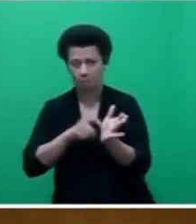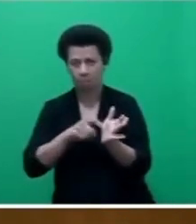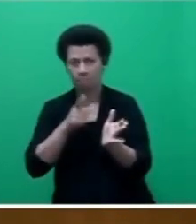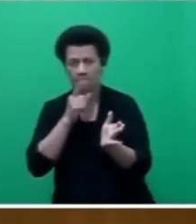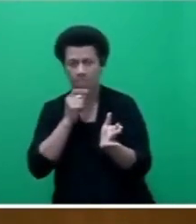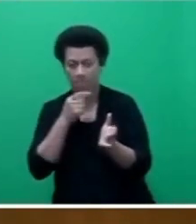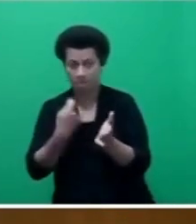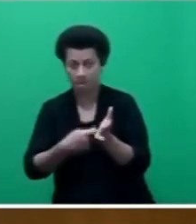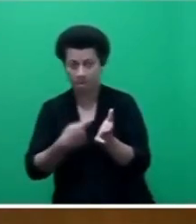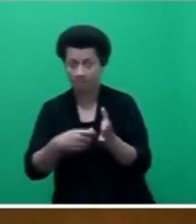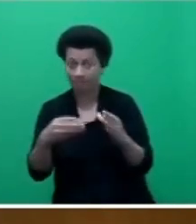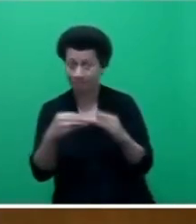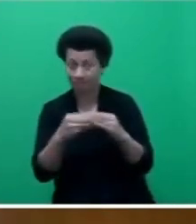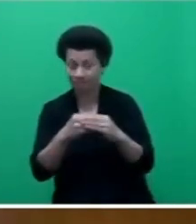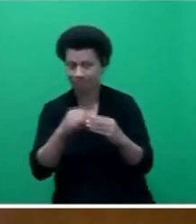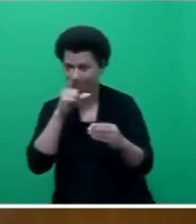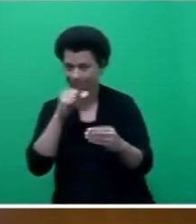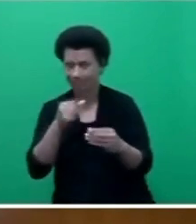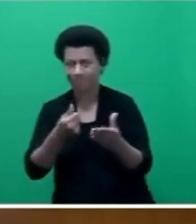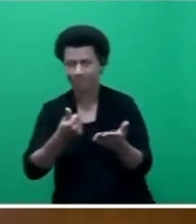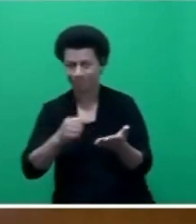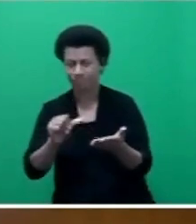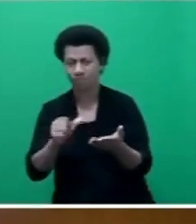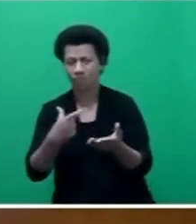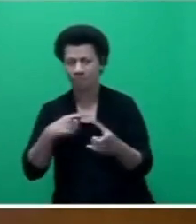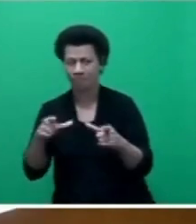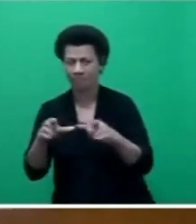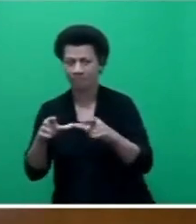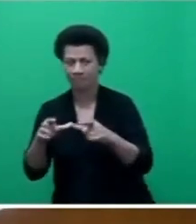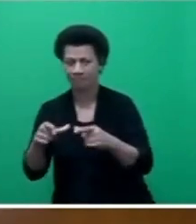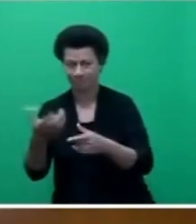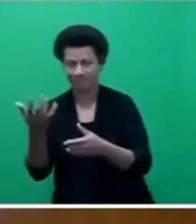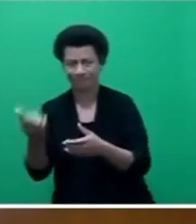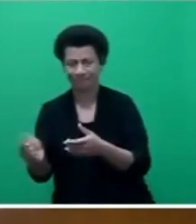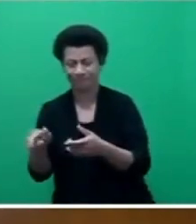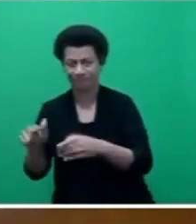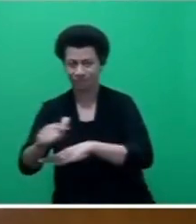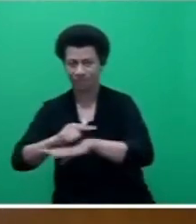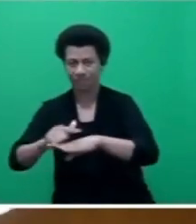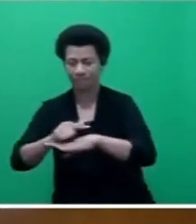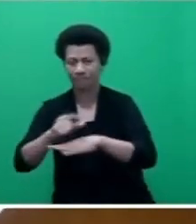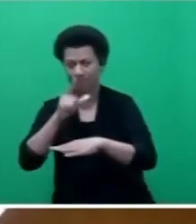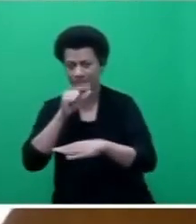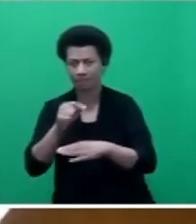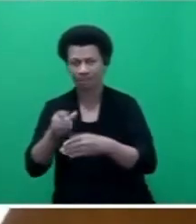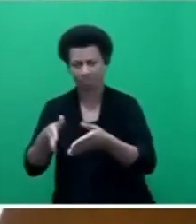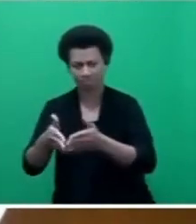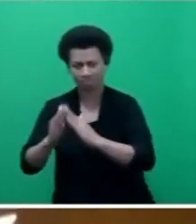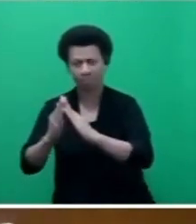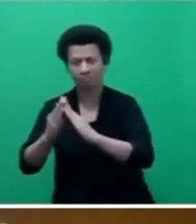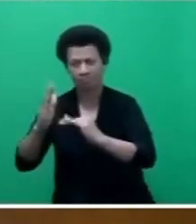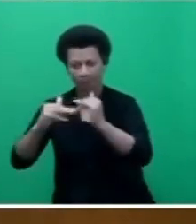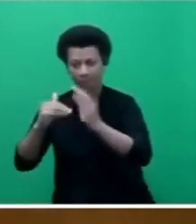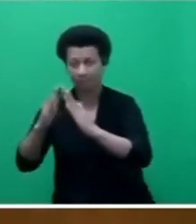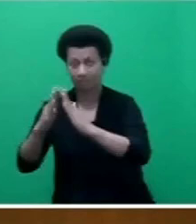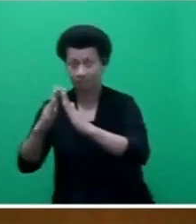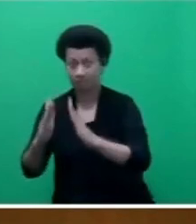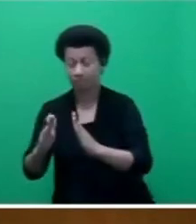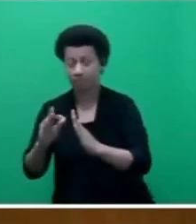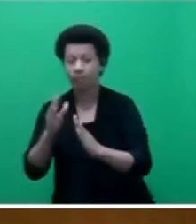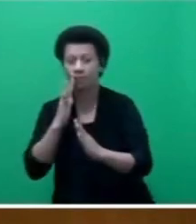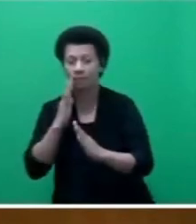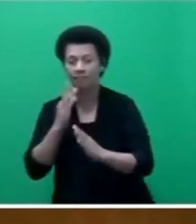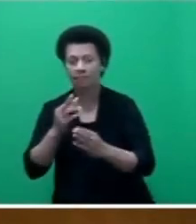other services, including insurance to rebuild their properties in the event of a natural disaster.